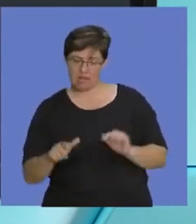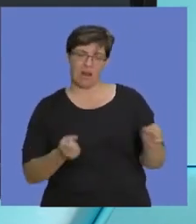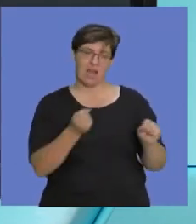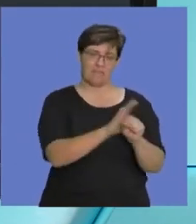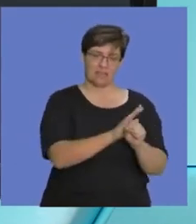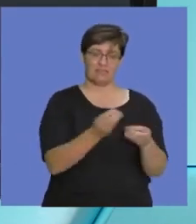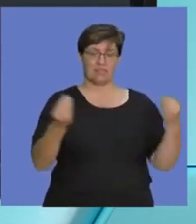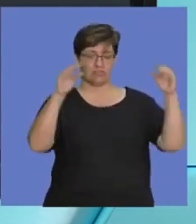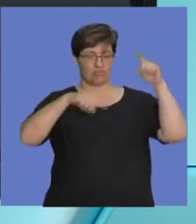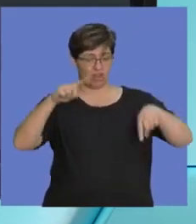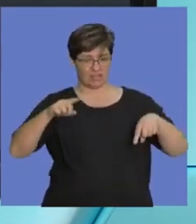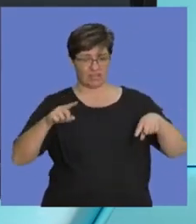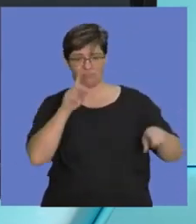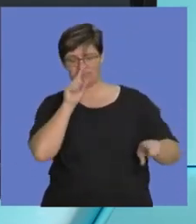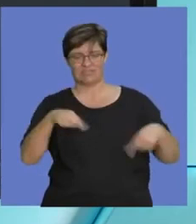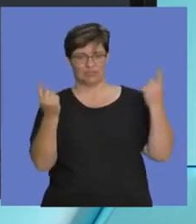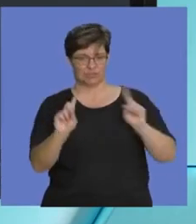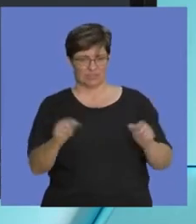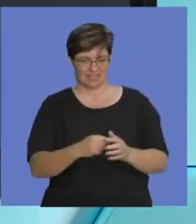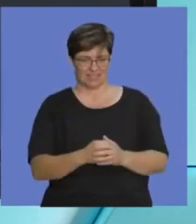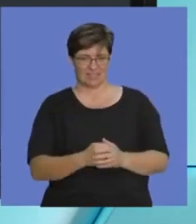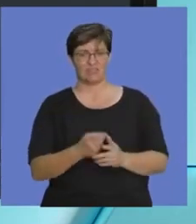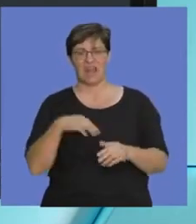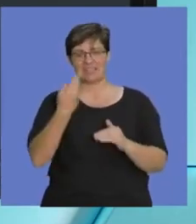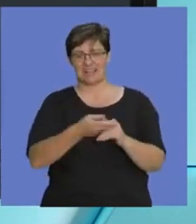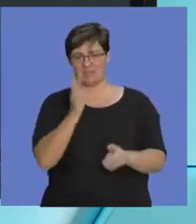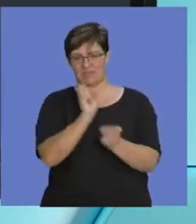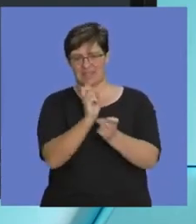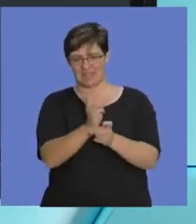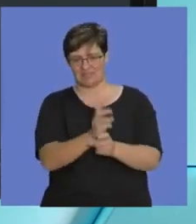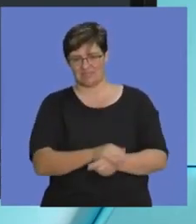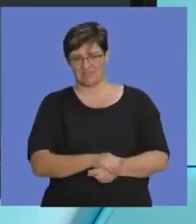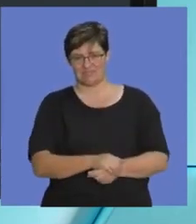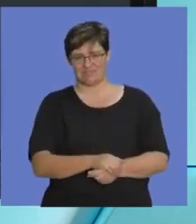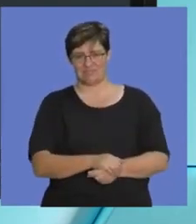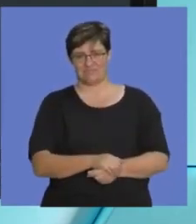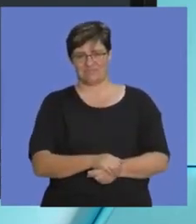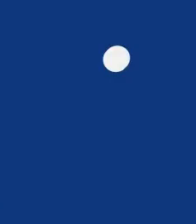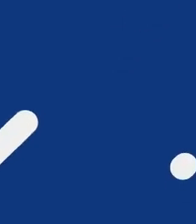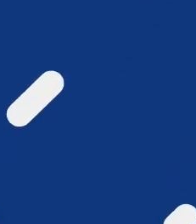nominal and an effective interest rate. Guys, that's all from me. Until we meet again.